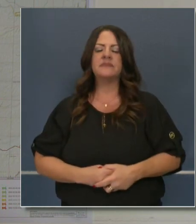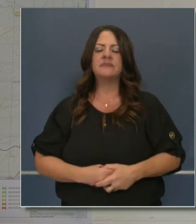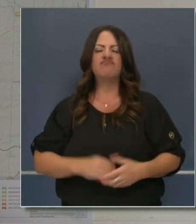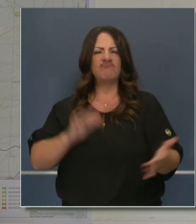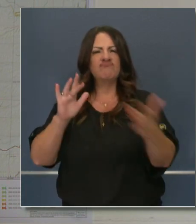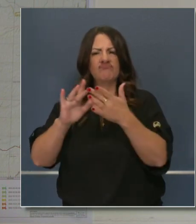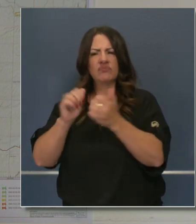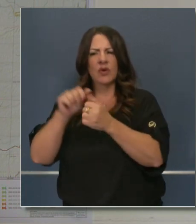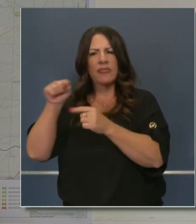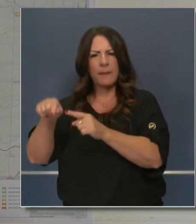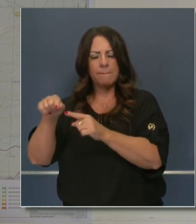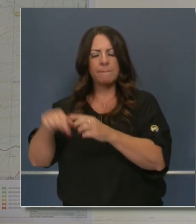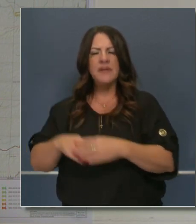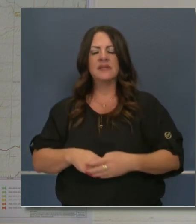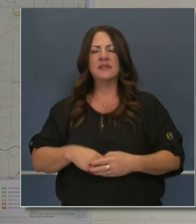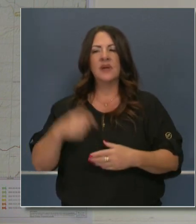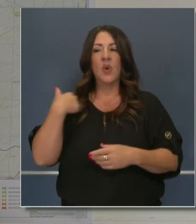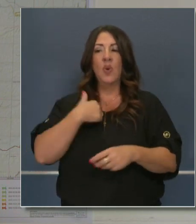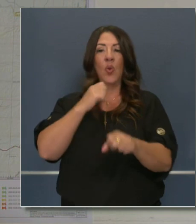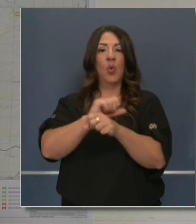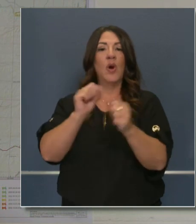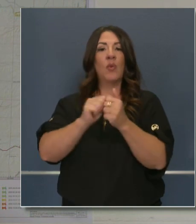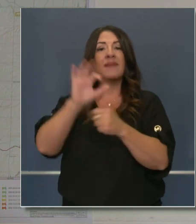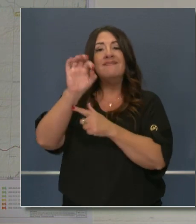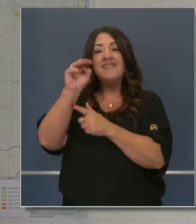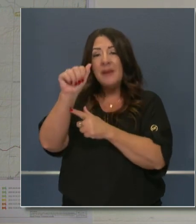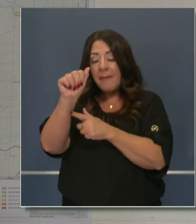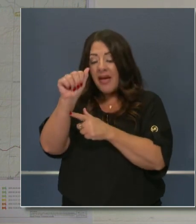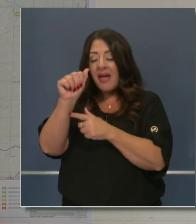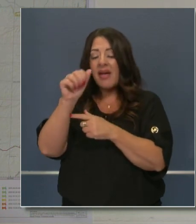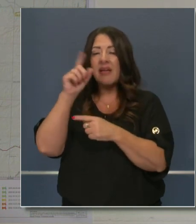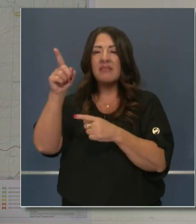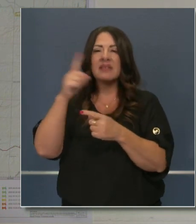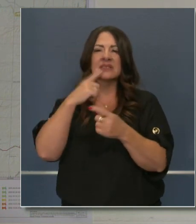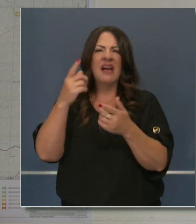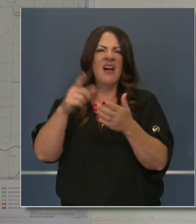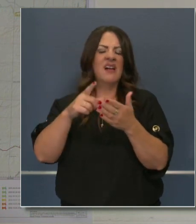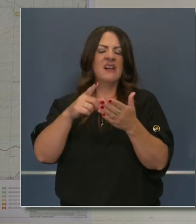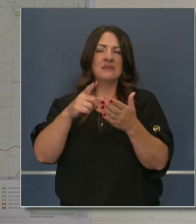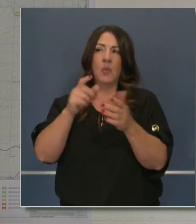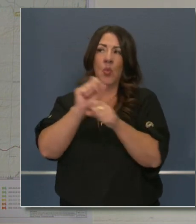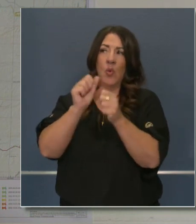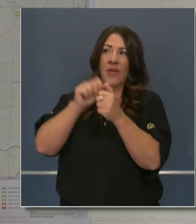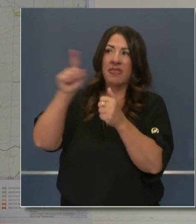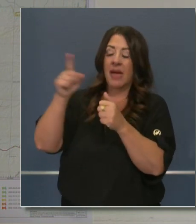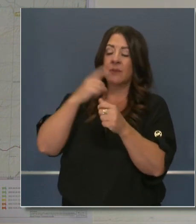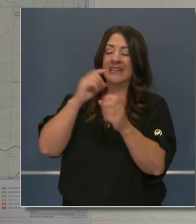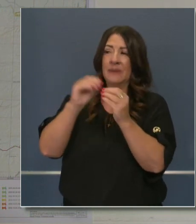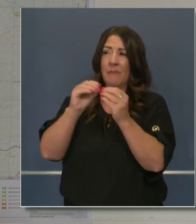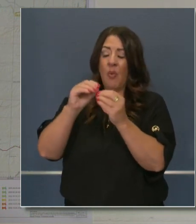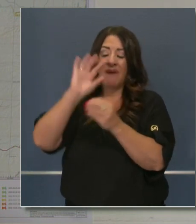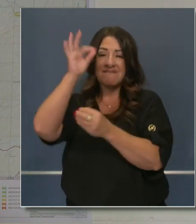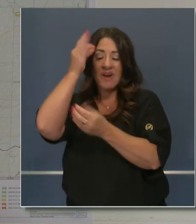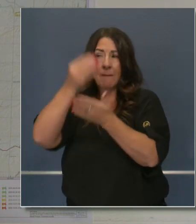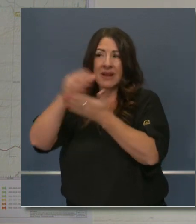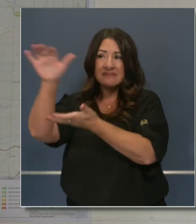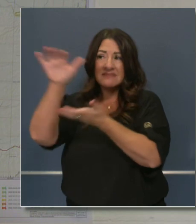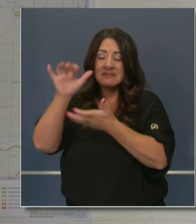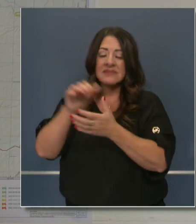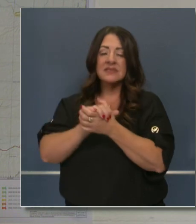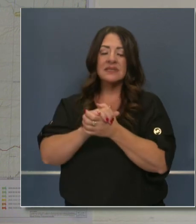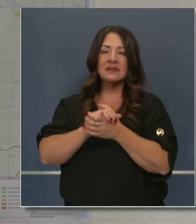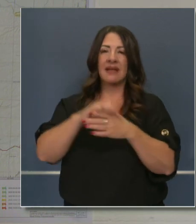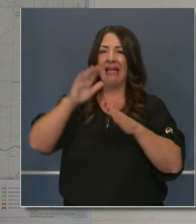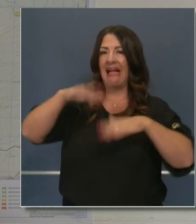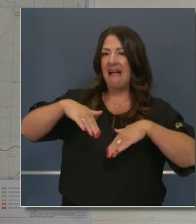with FEMA to see about obtaining additional federal assistance for individuals. We do not yet have that turned